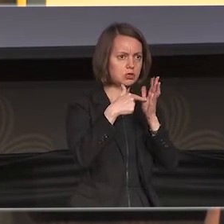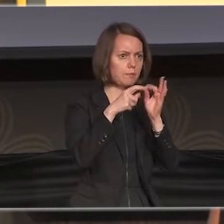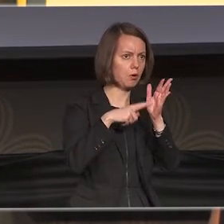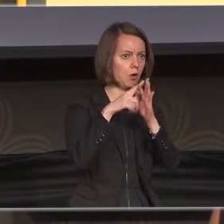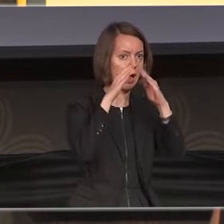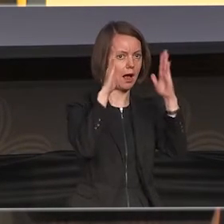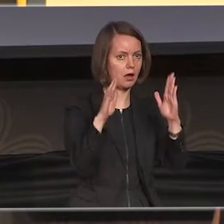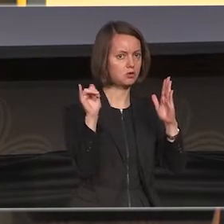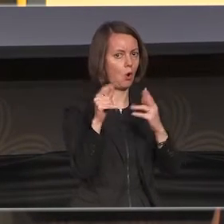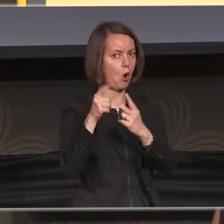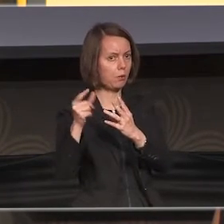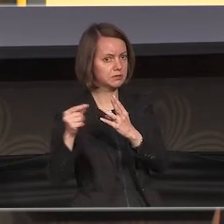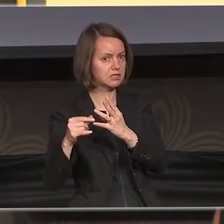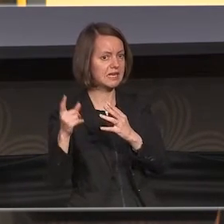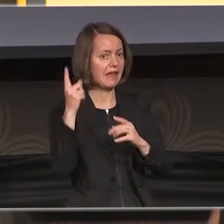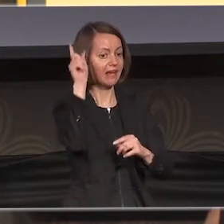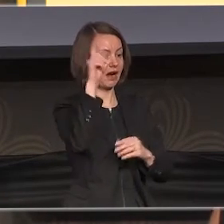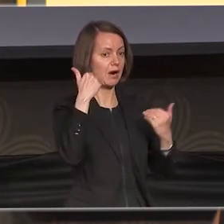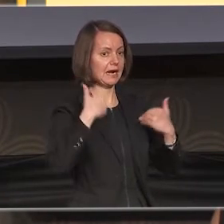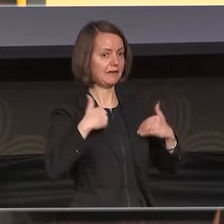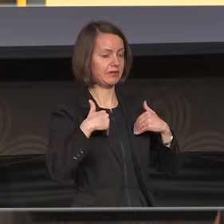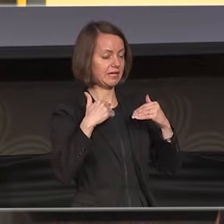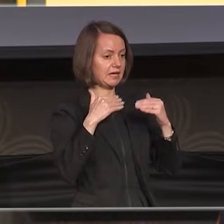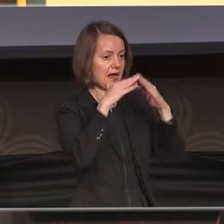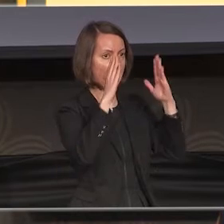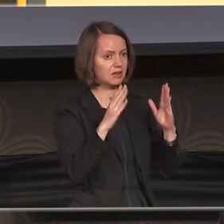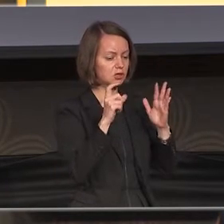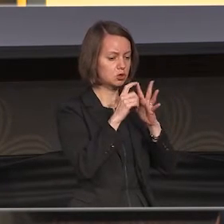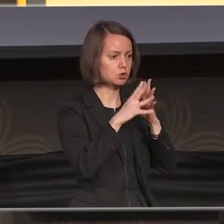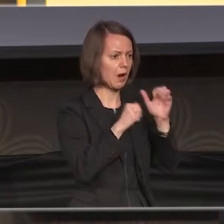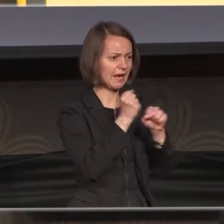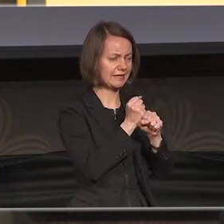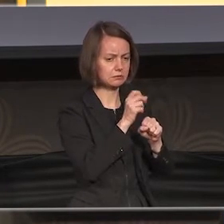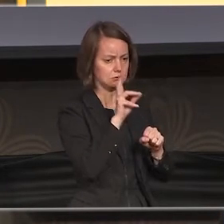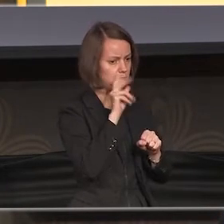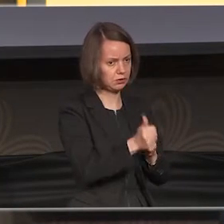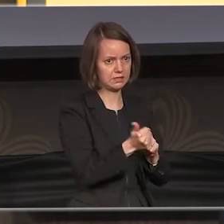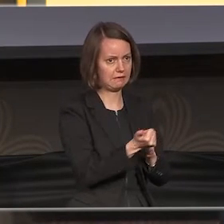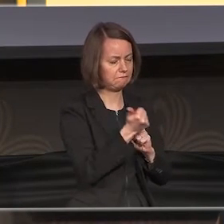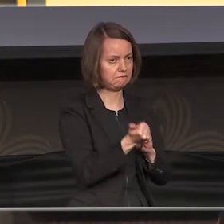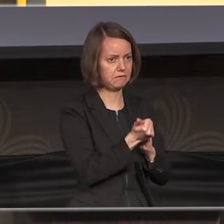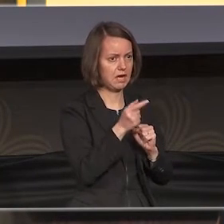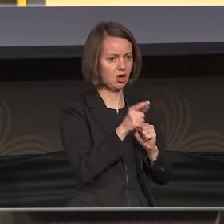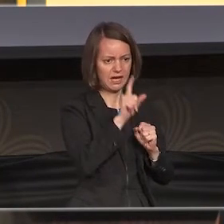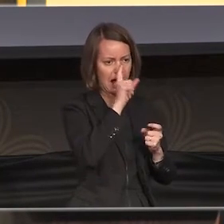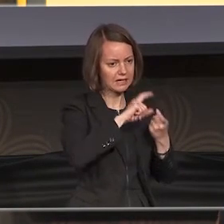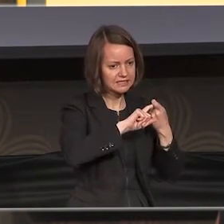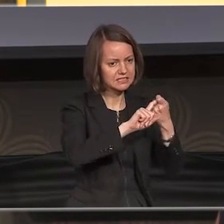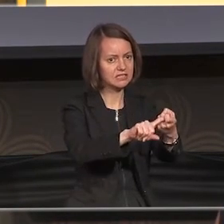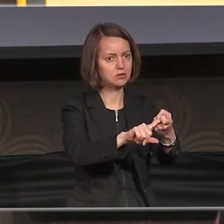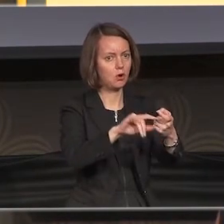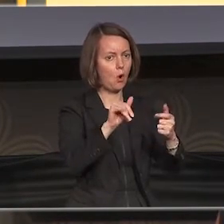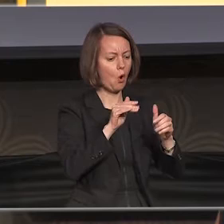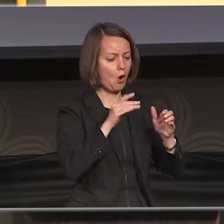alternatives, and their current living arrangement may be a dwelling that is inadequate or has no tenure, or if their initial tenure